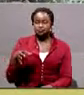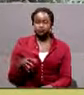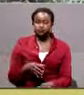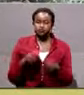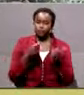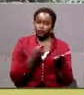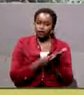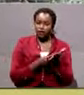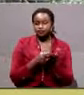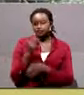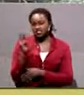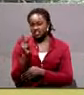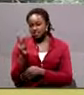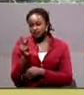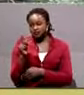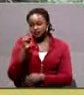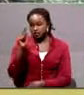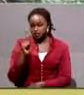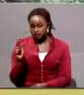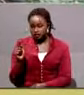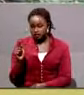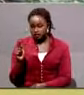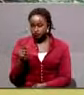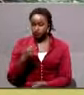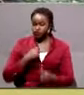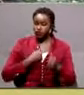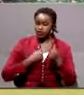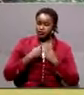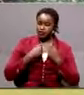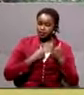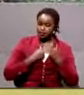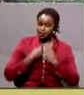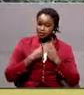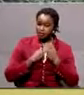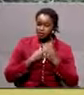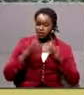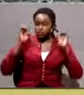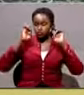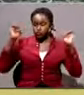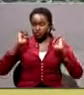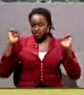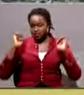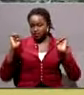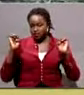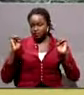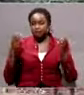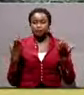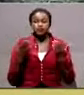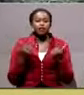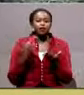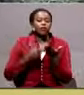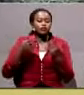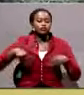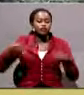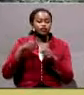Uganda, Kenya, Tanzania, Rwanda, Ethiopia, and what we are doing is